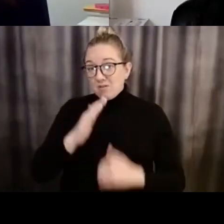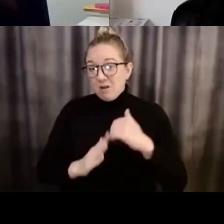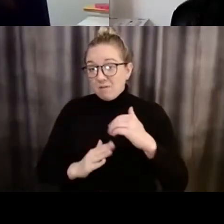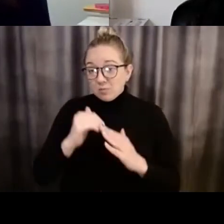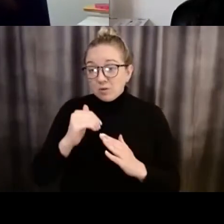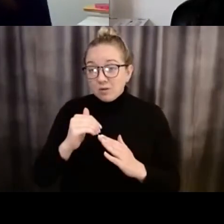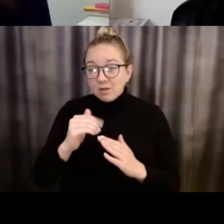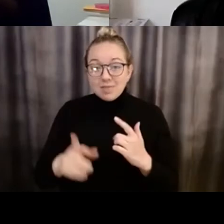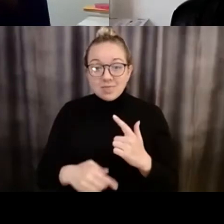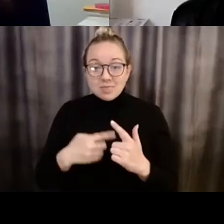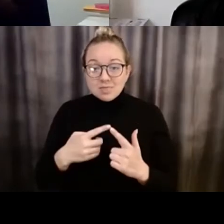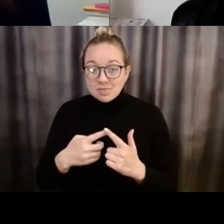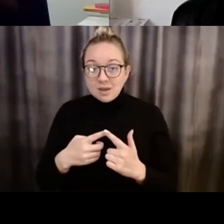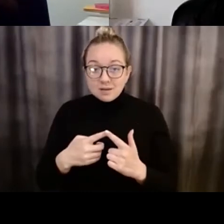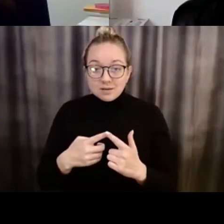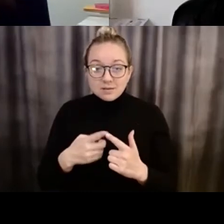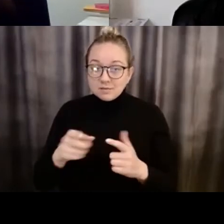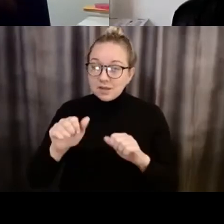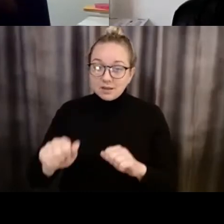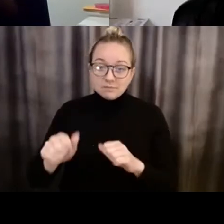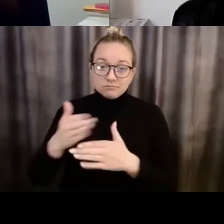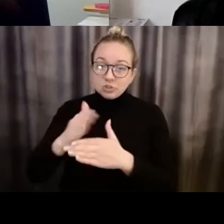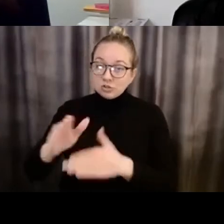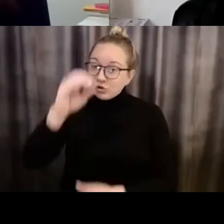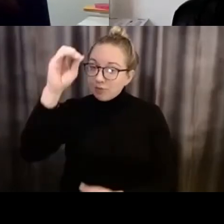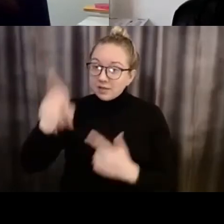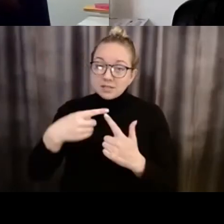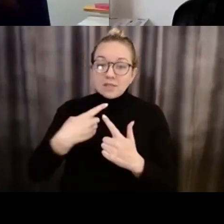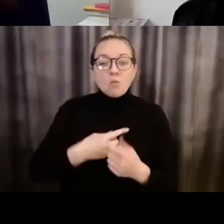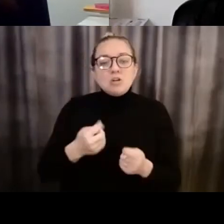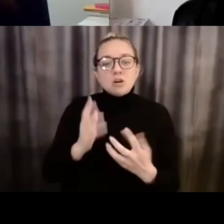say, right, they speak up, we listen, and we try to accommodate.